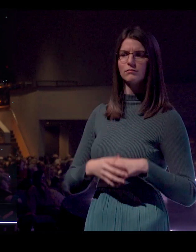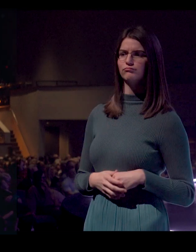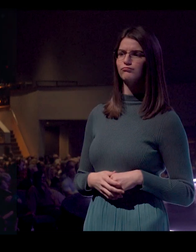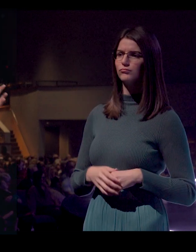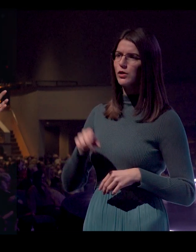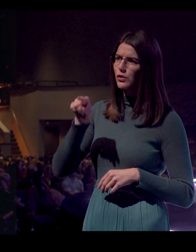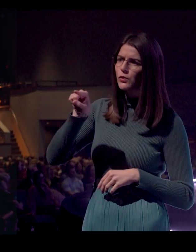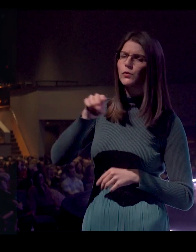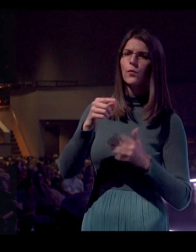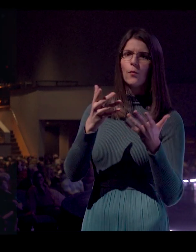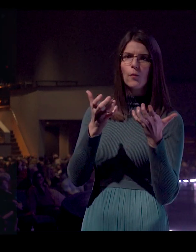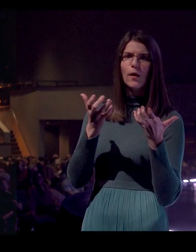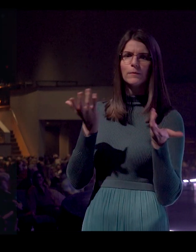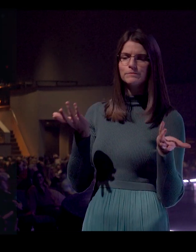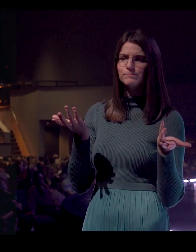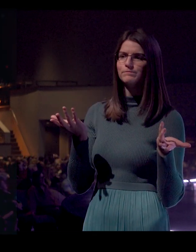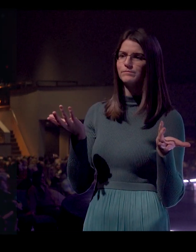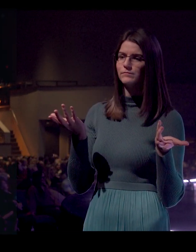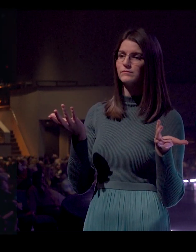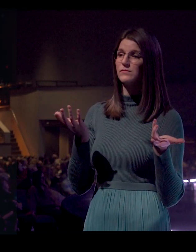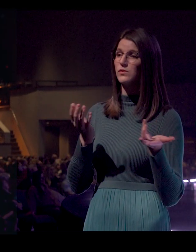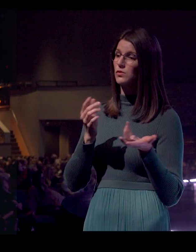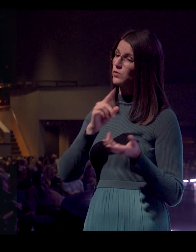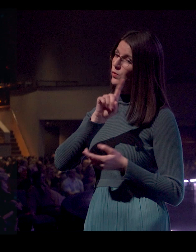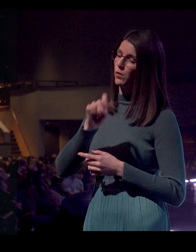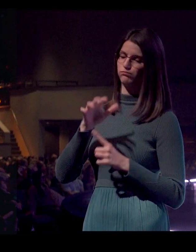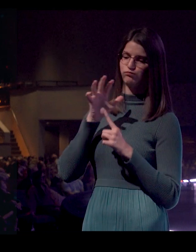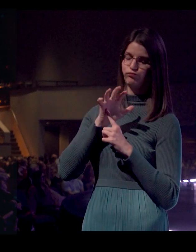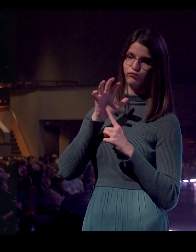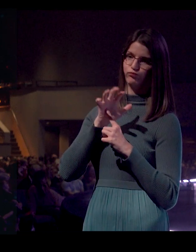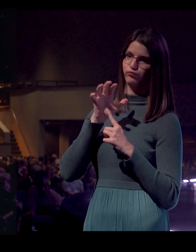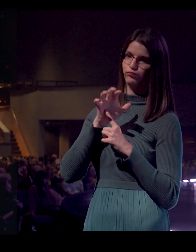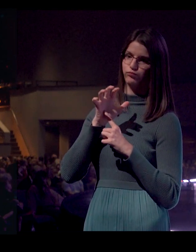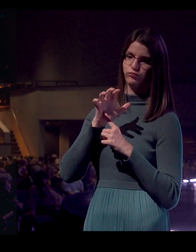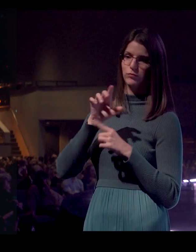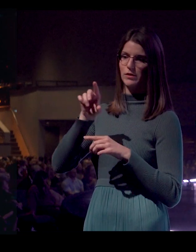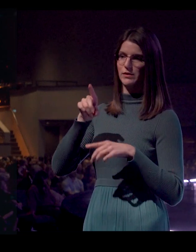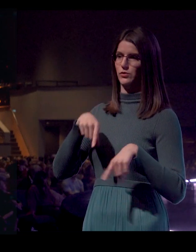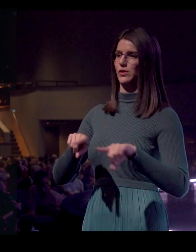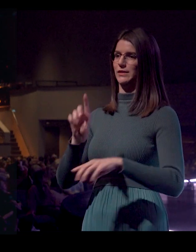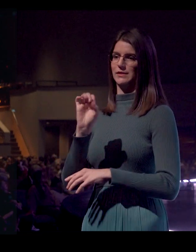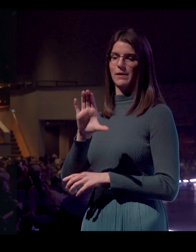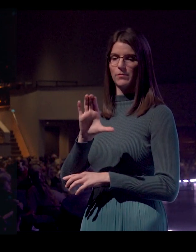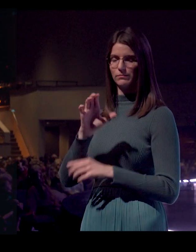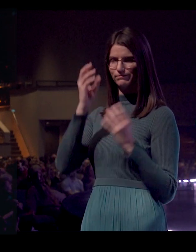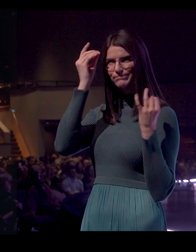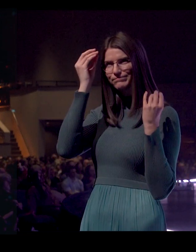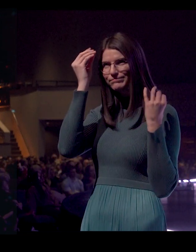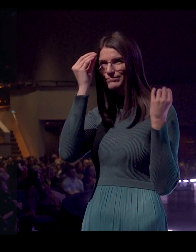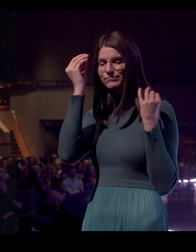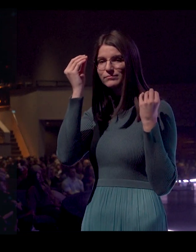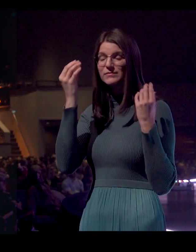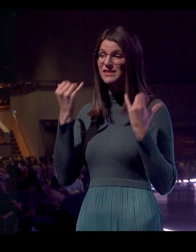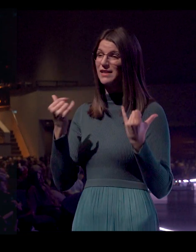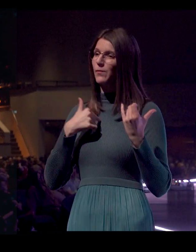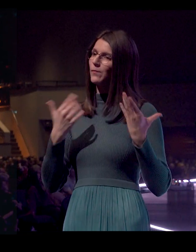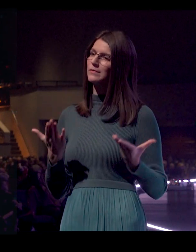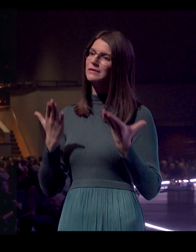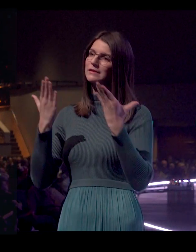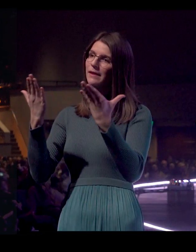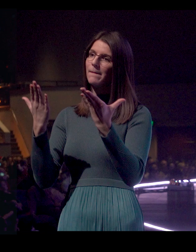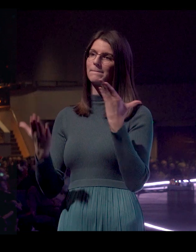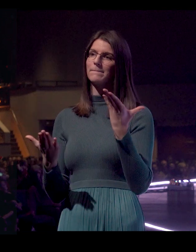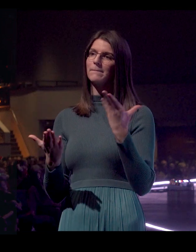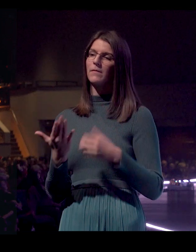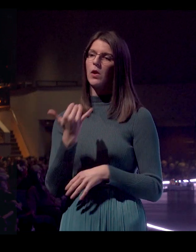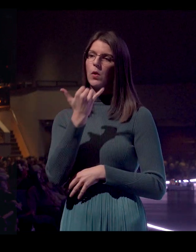thinking all throughout December, and I want to suggest today, maybe it's the wrong question. Because can I just